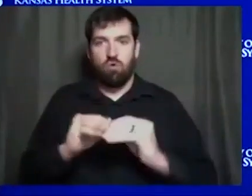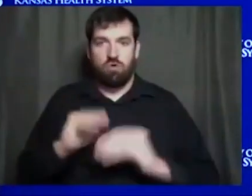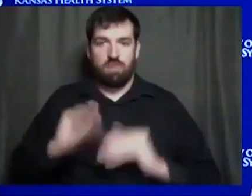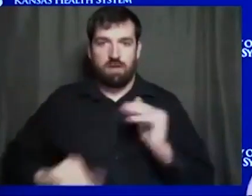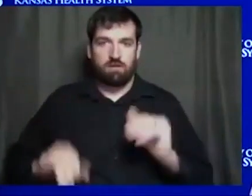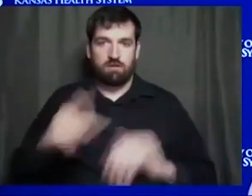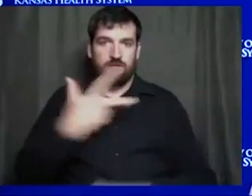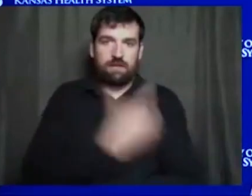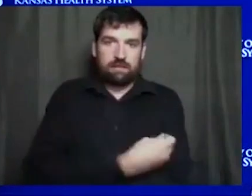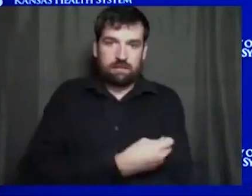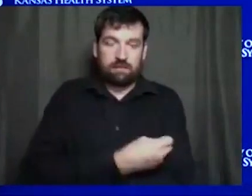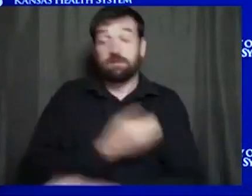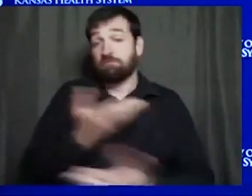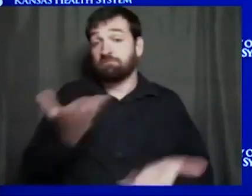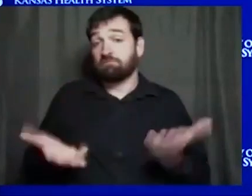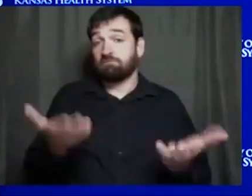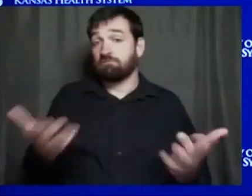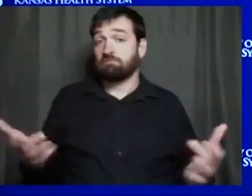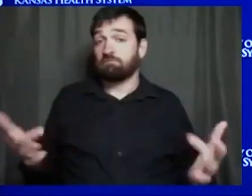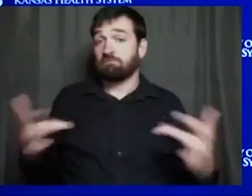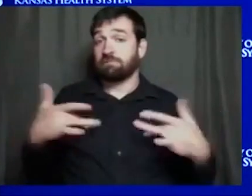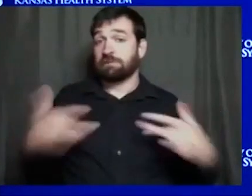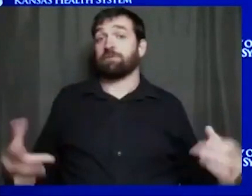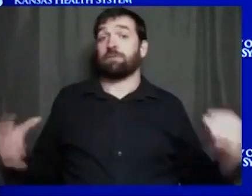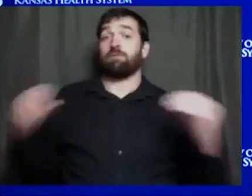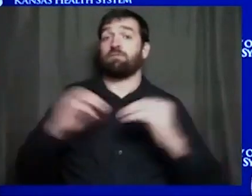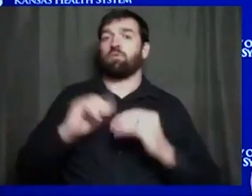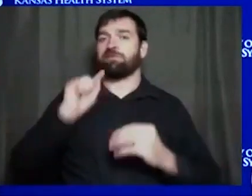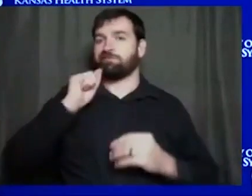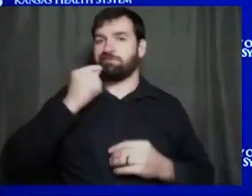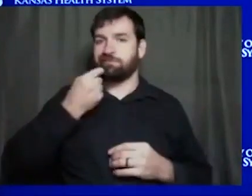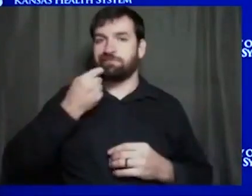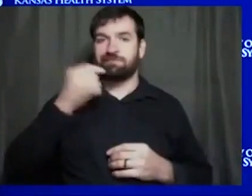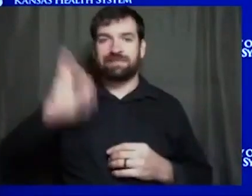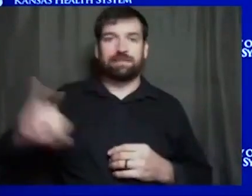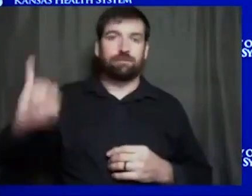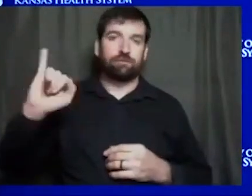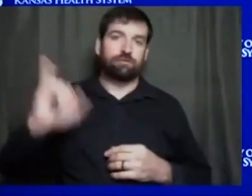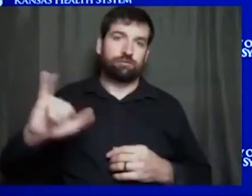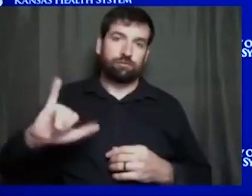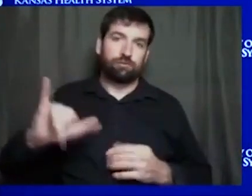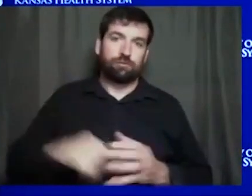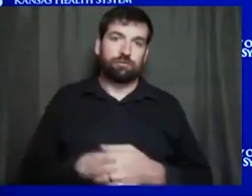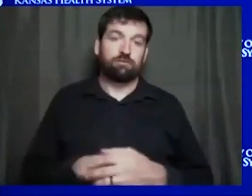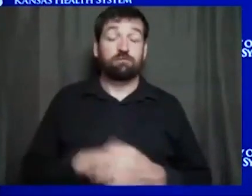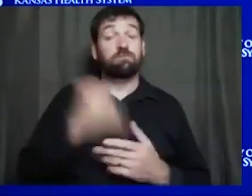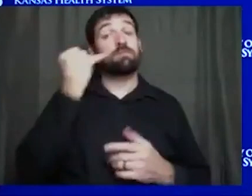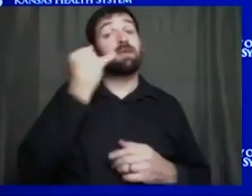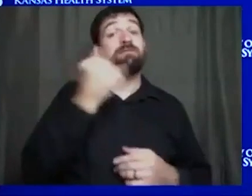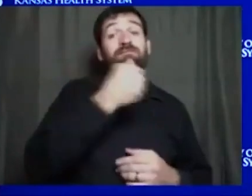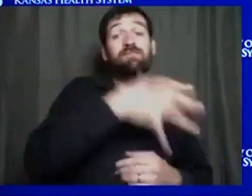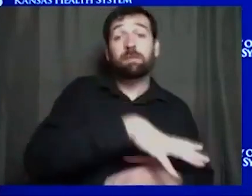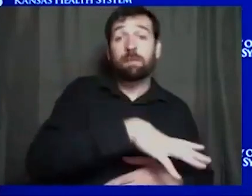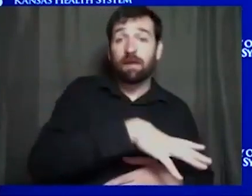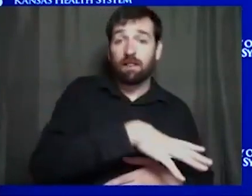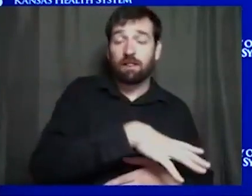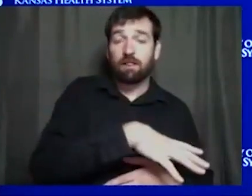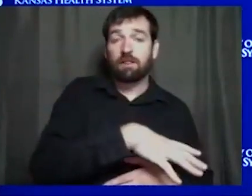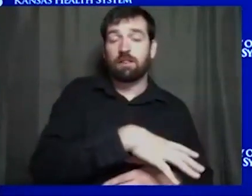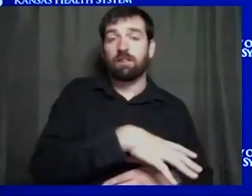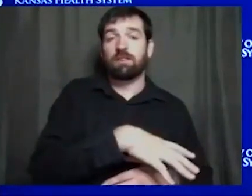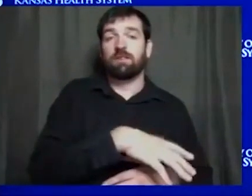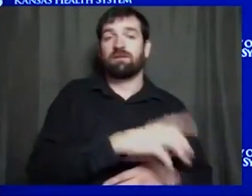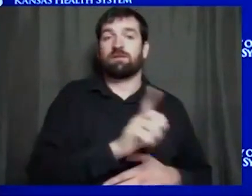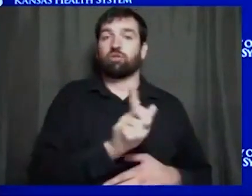possibly tend to be more significant illness as well. And if you're a female in those younger ages, it's 21 times